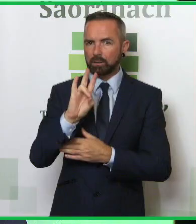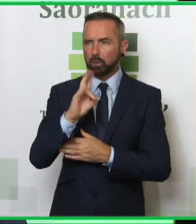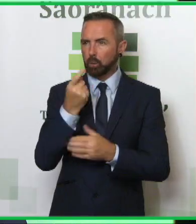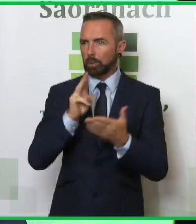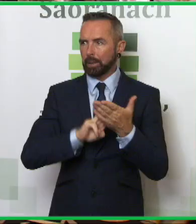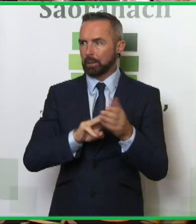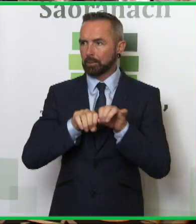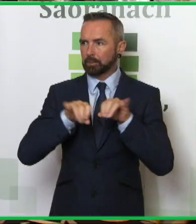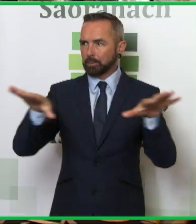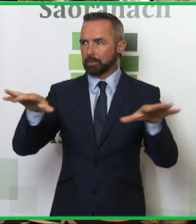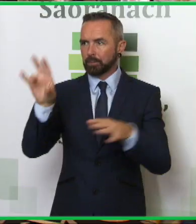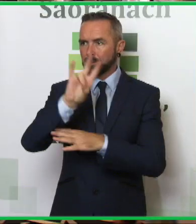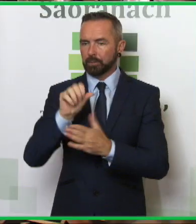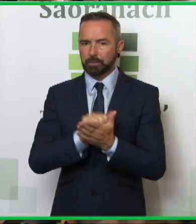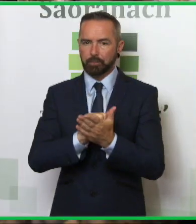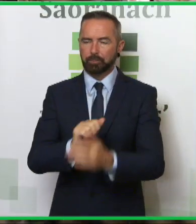sorry.